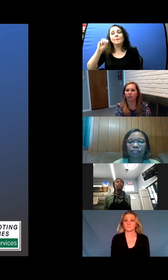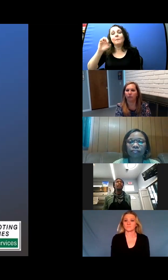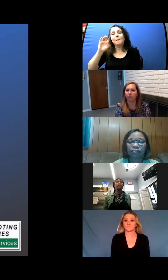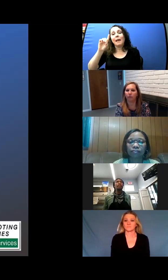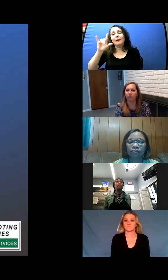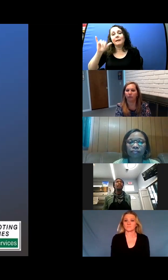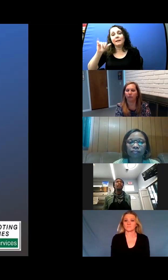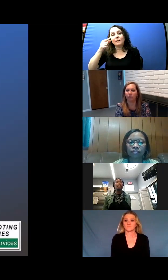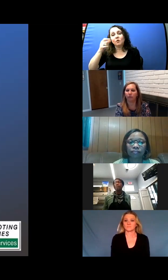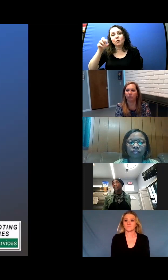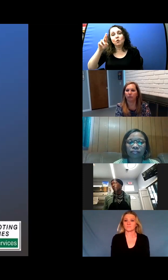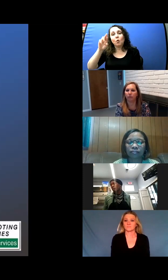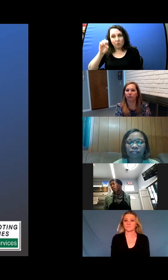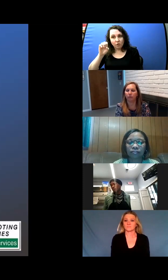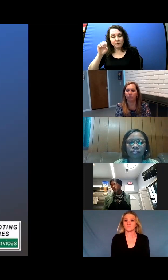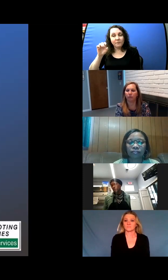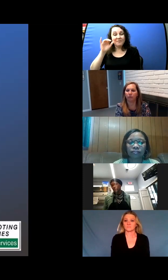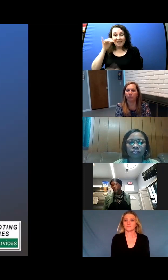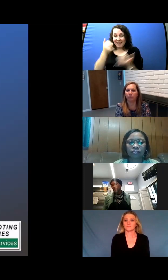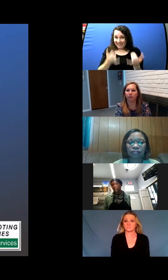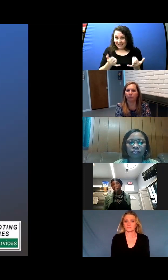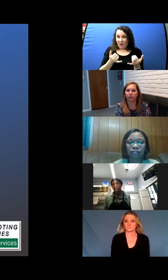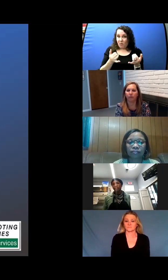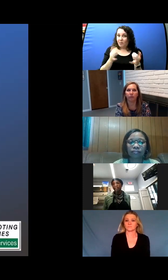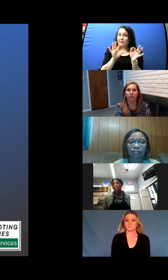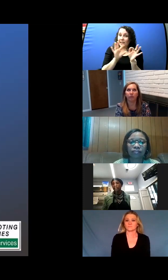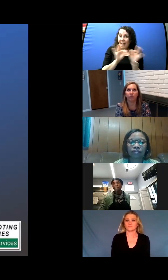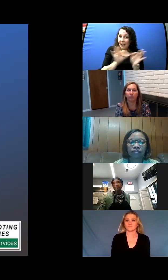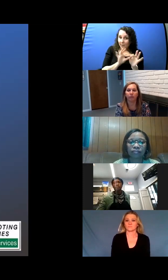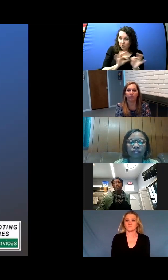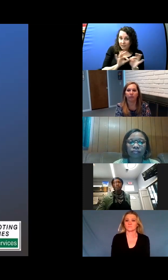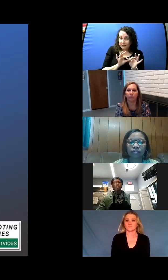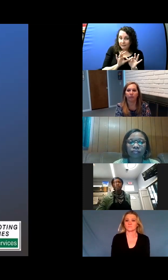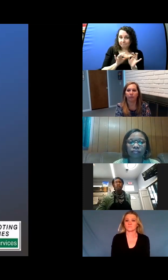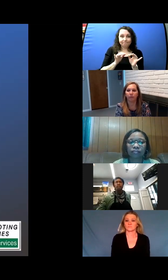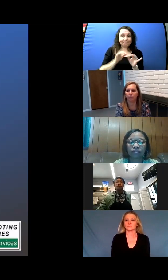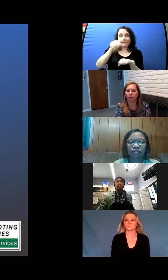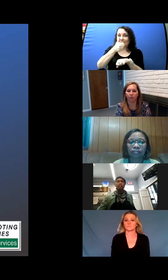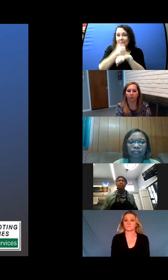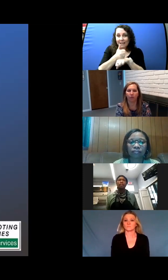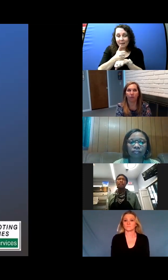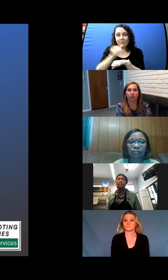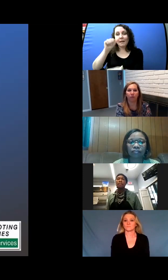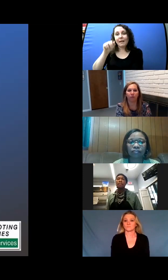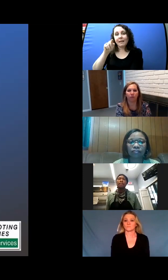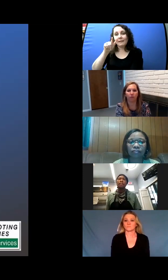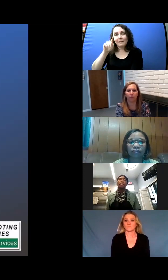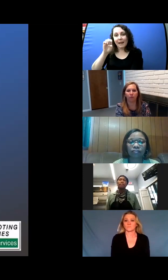and captioning has been graciously coordinated by Annette Blau of Q&A Reporting, Inc.